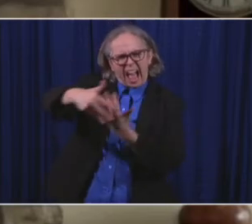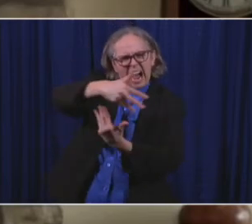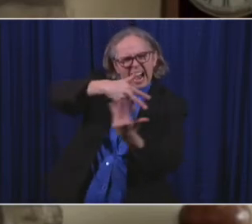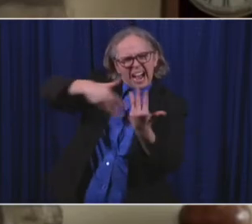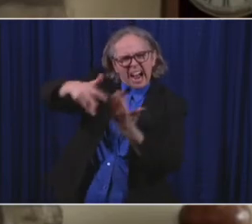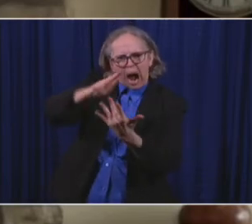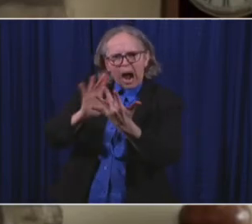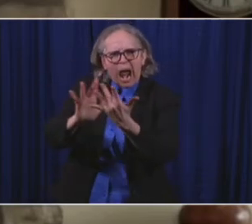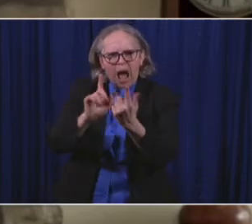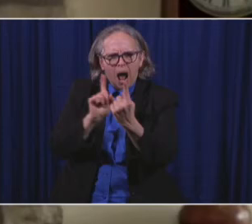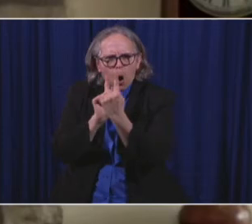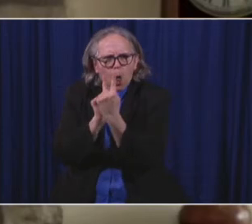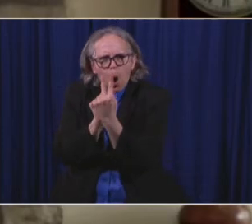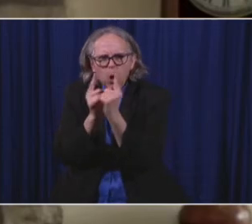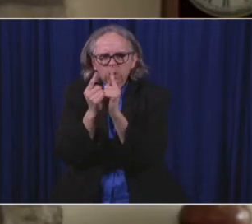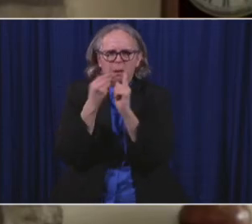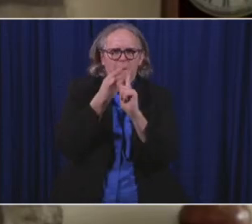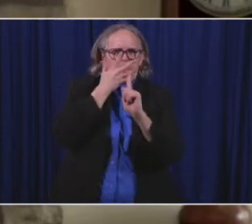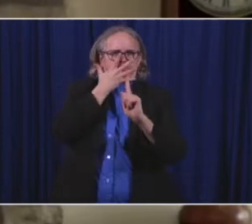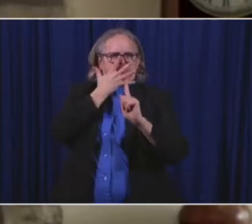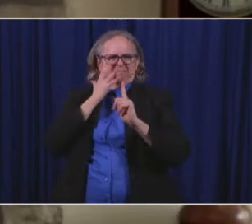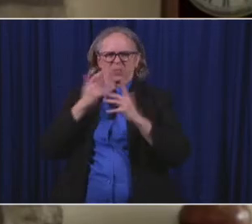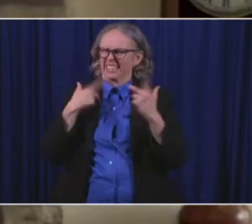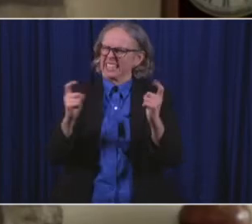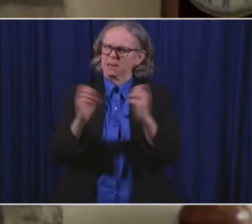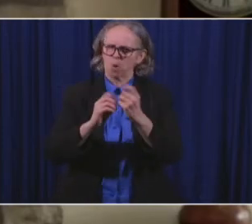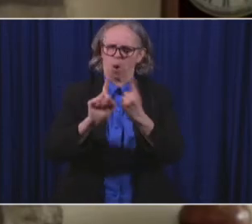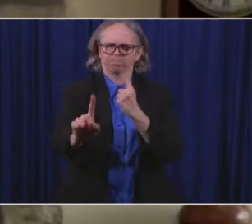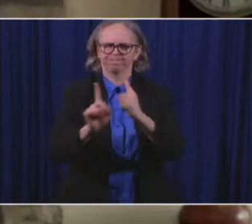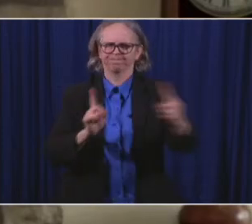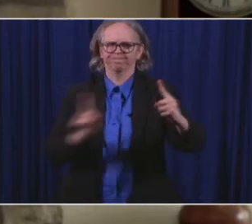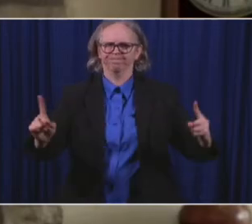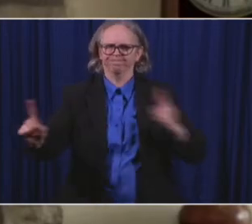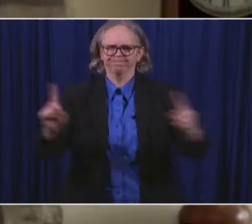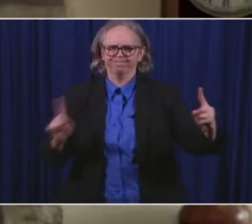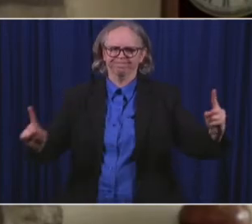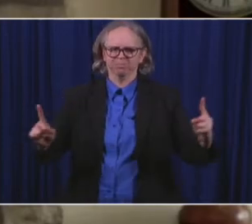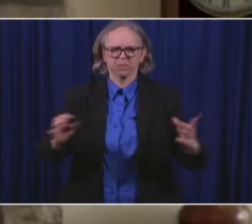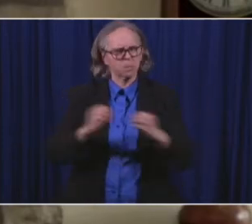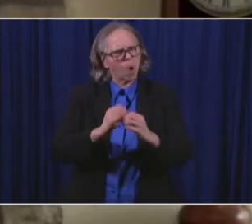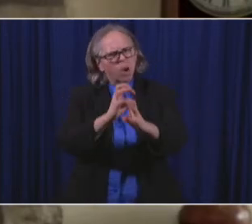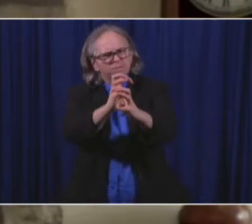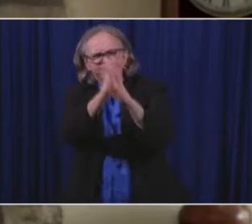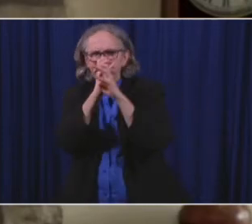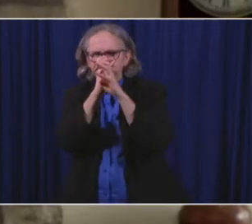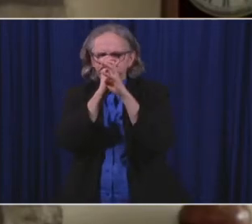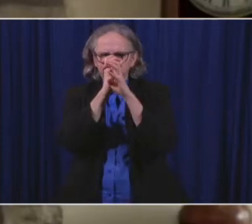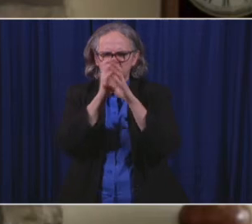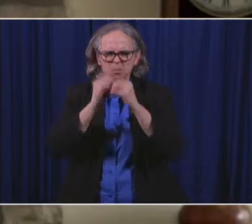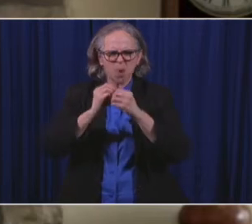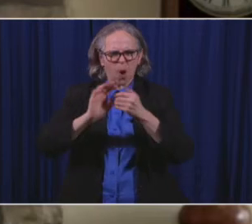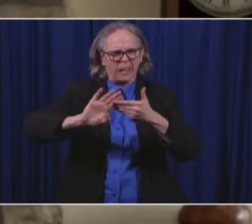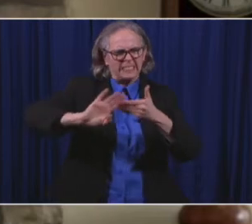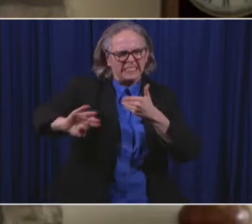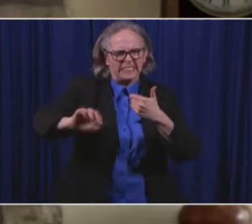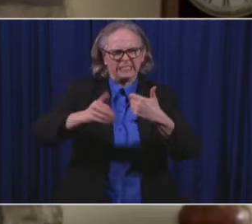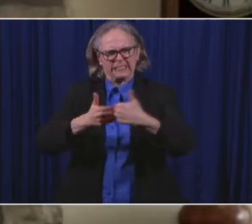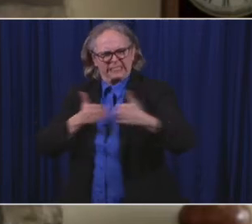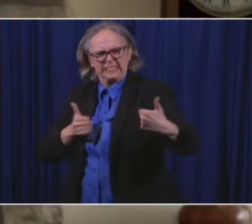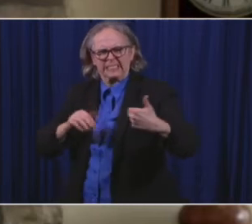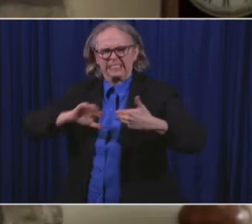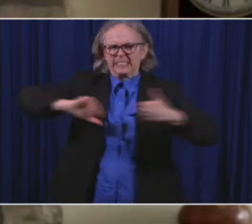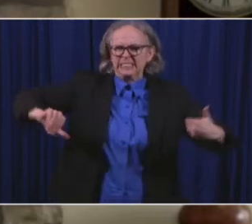So that's all I meant. But we need to do it. We need to pull back even more because the more contacts there are, the more potential there is